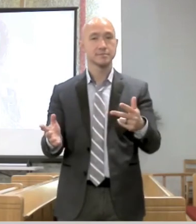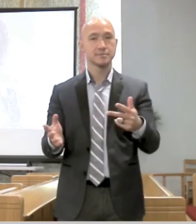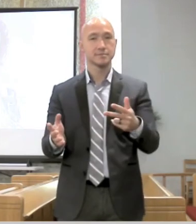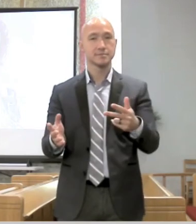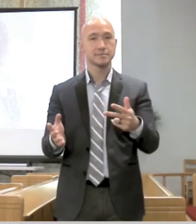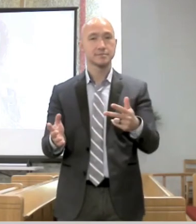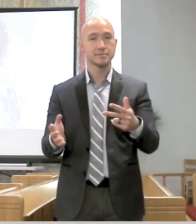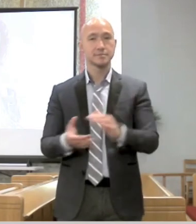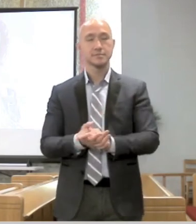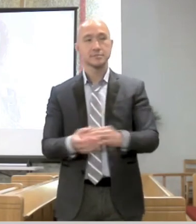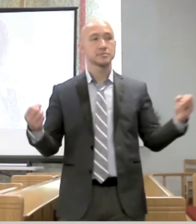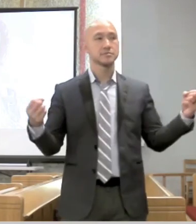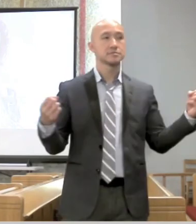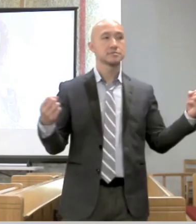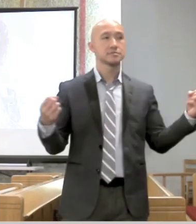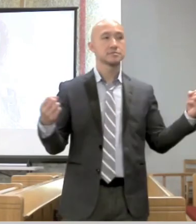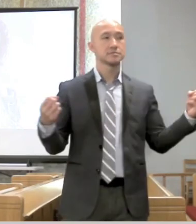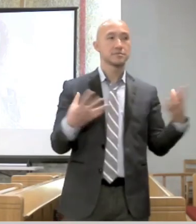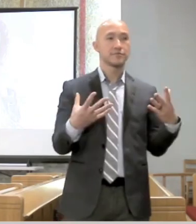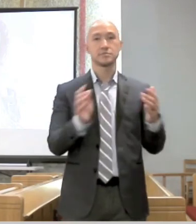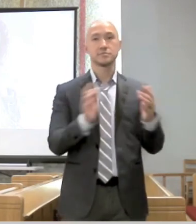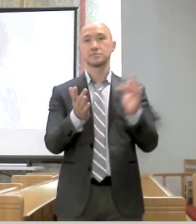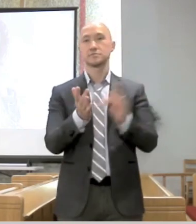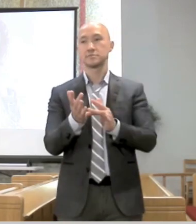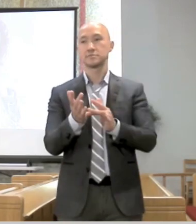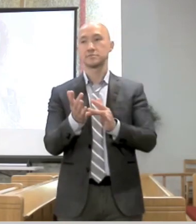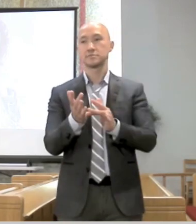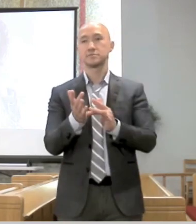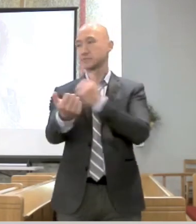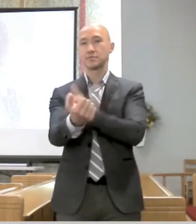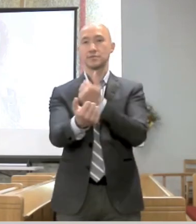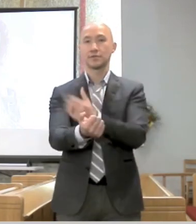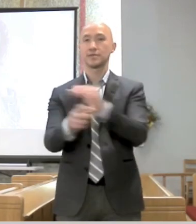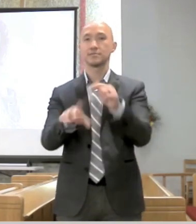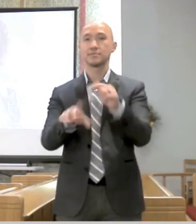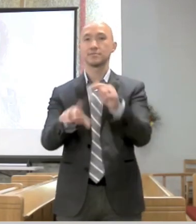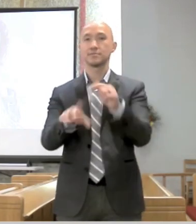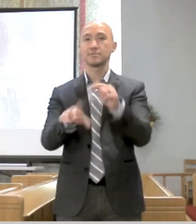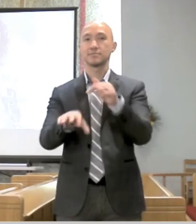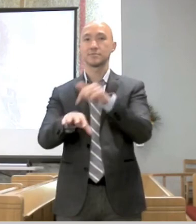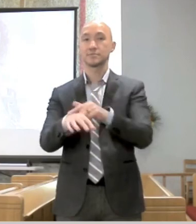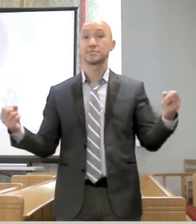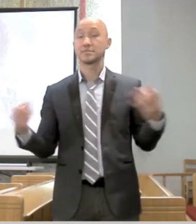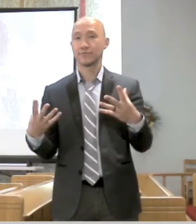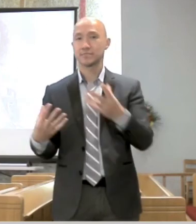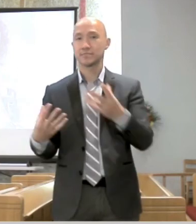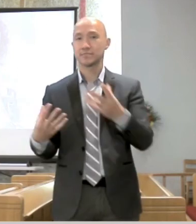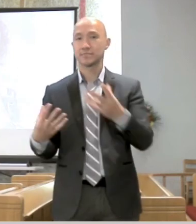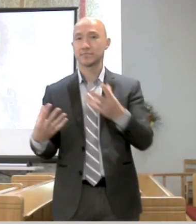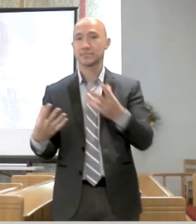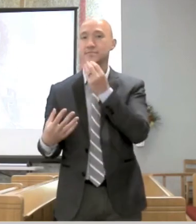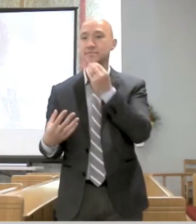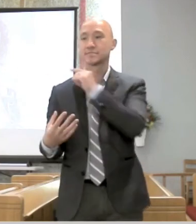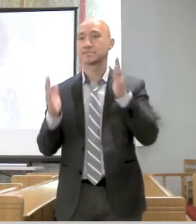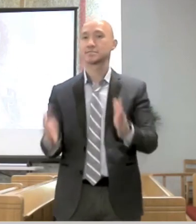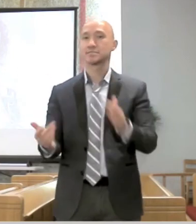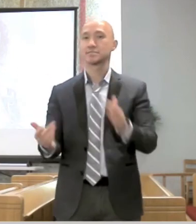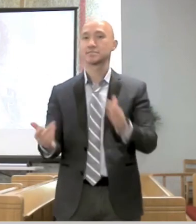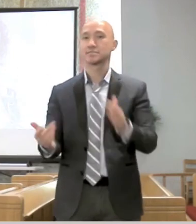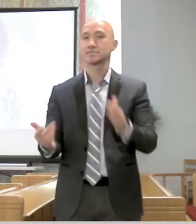in this decision that he's about to take, that he's about to make? This is a big crossroads, not just for him, but for the whole